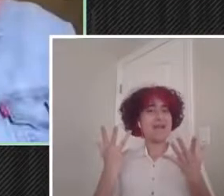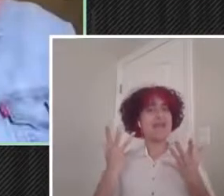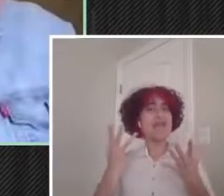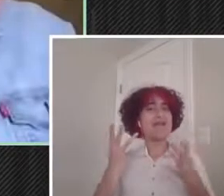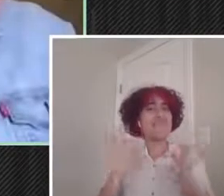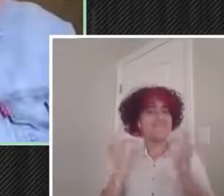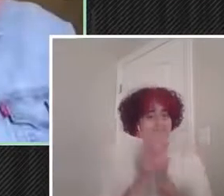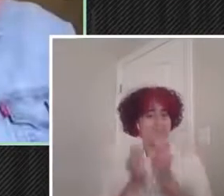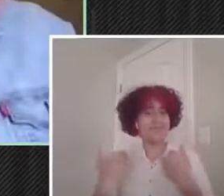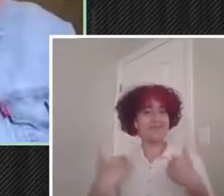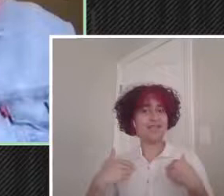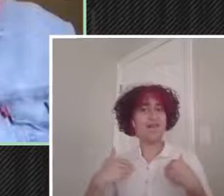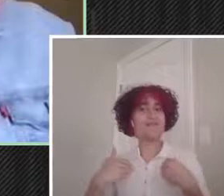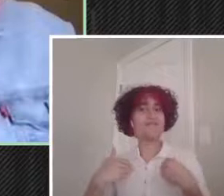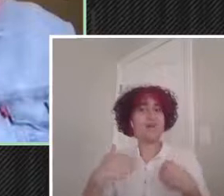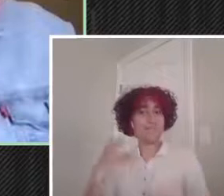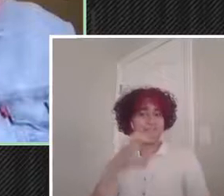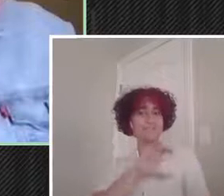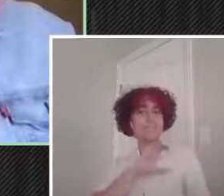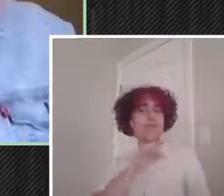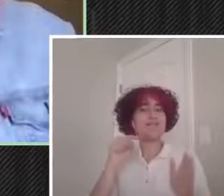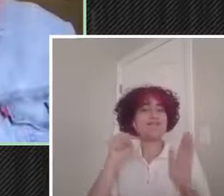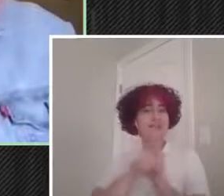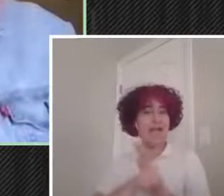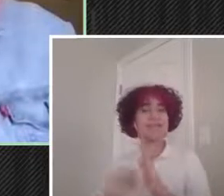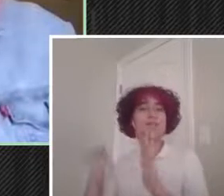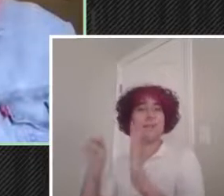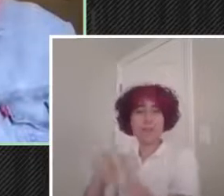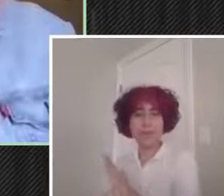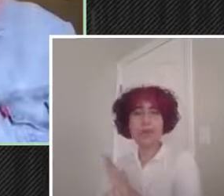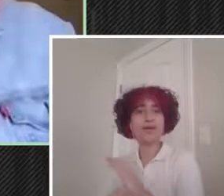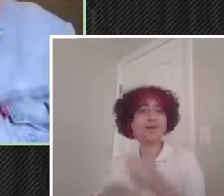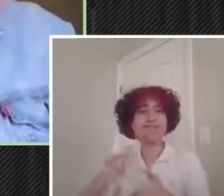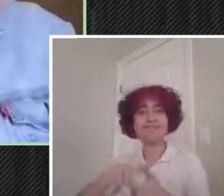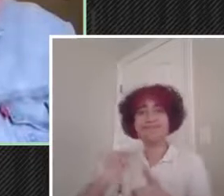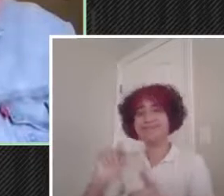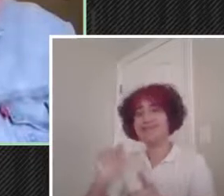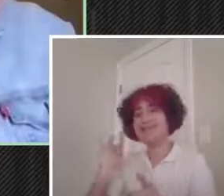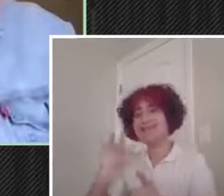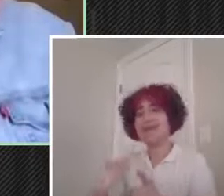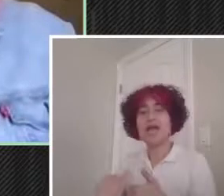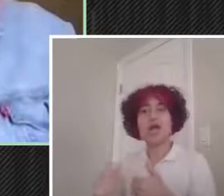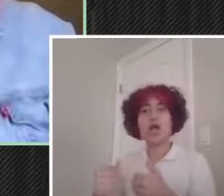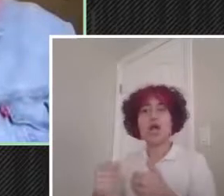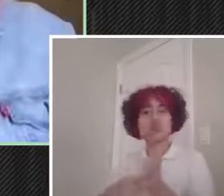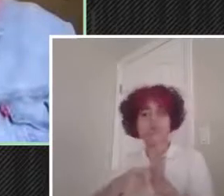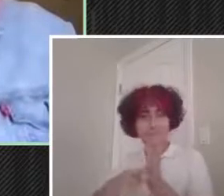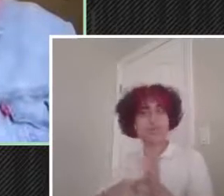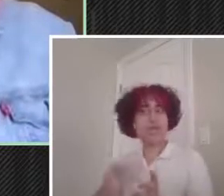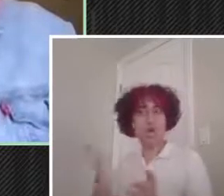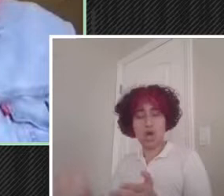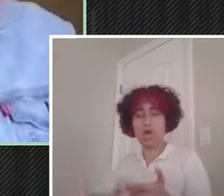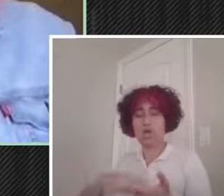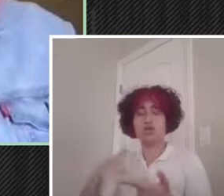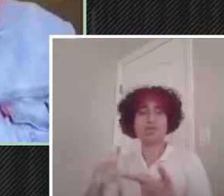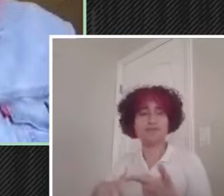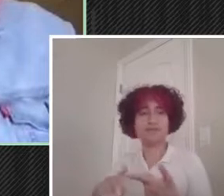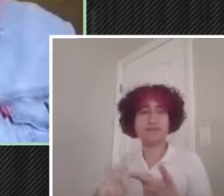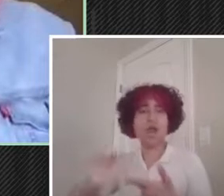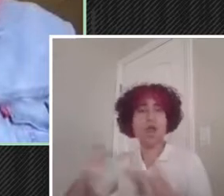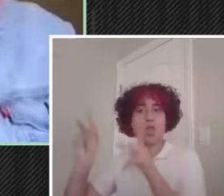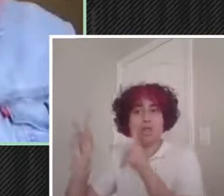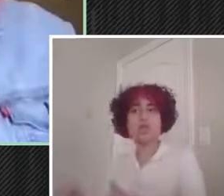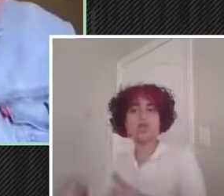murder, including Botham Jean, Tatiana Jefferson, who were each murdered in their own homes by off duty and unidentified police